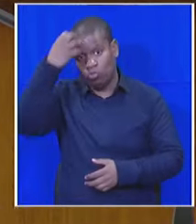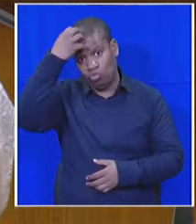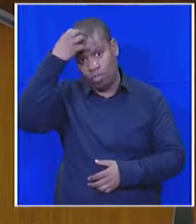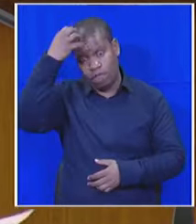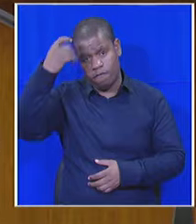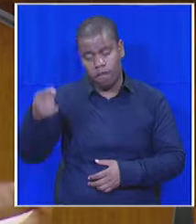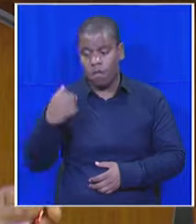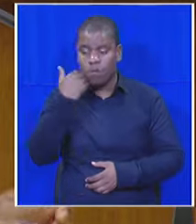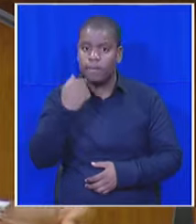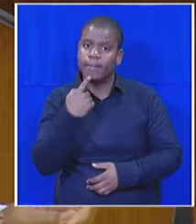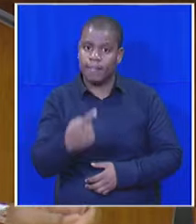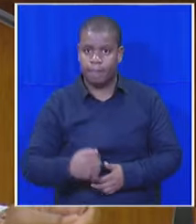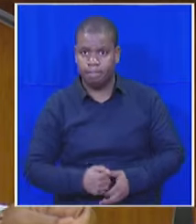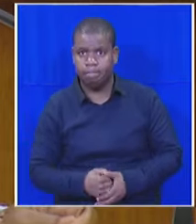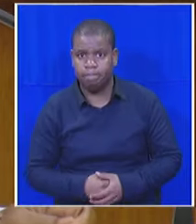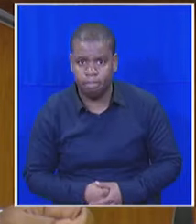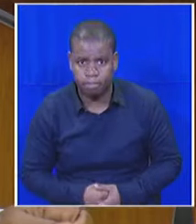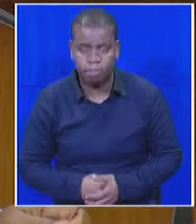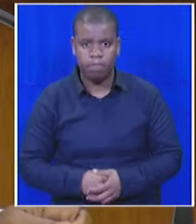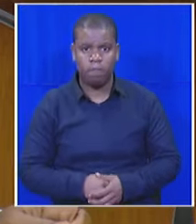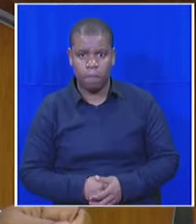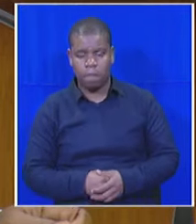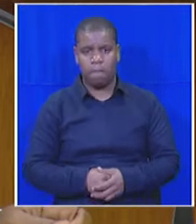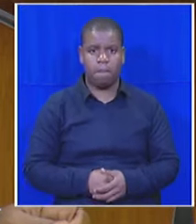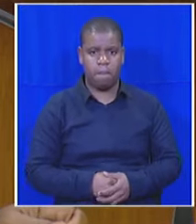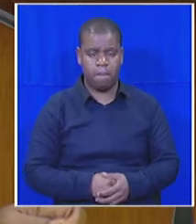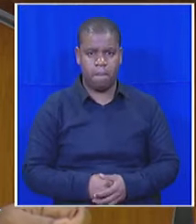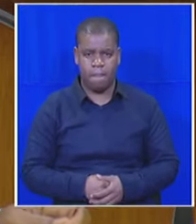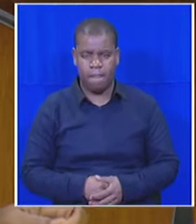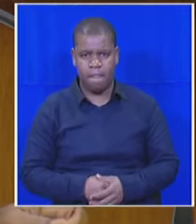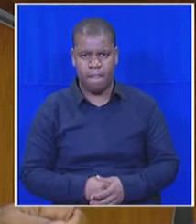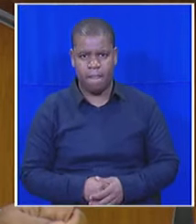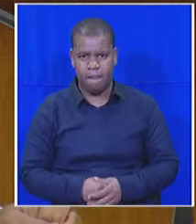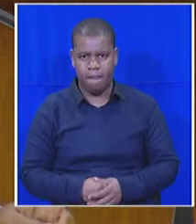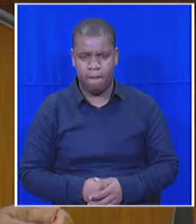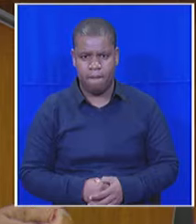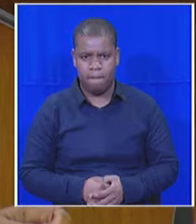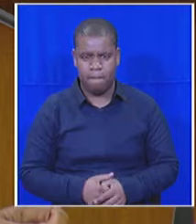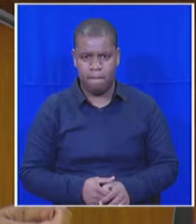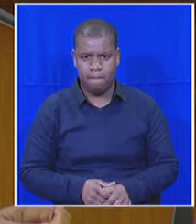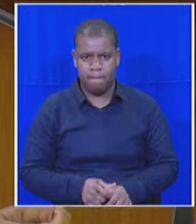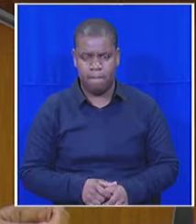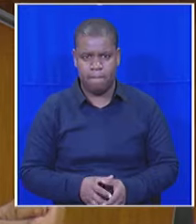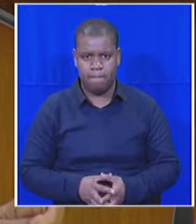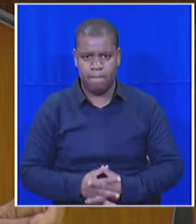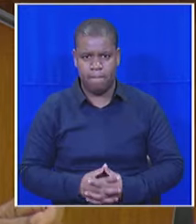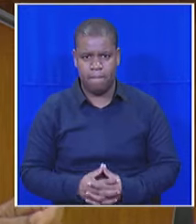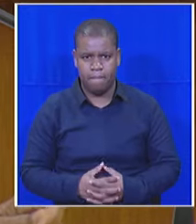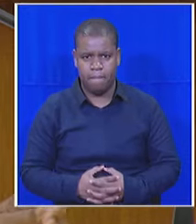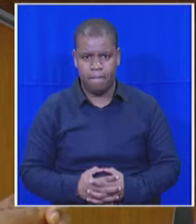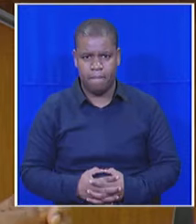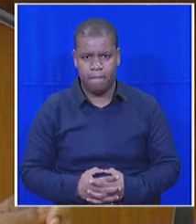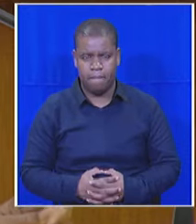courts bill will soon be reintroduced to Parliament. We know that there is a lot of concern out there because traditional courts continue